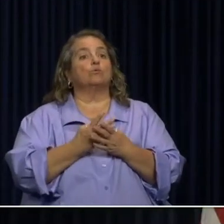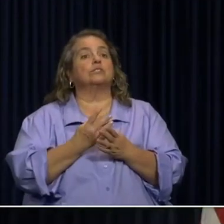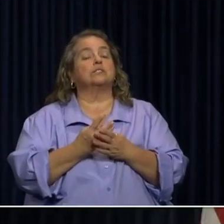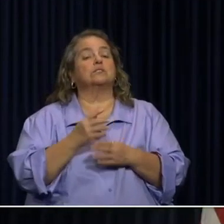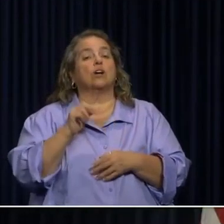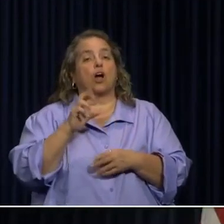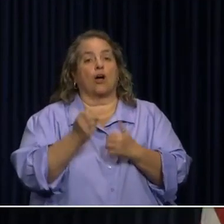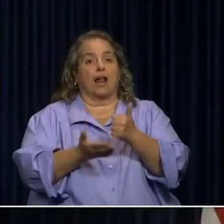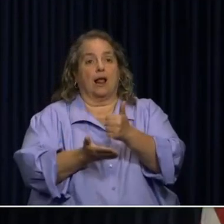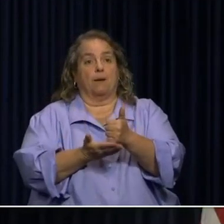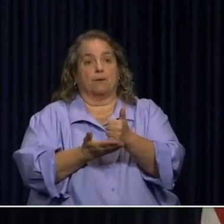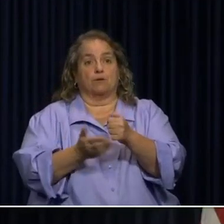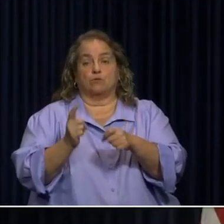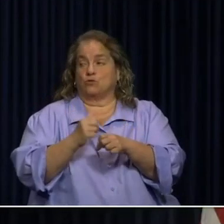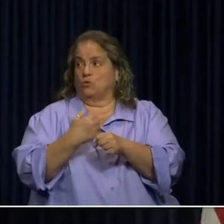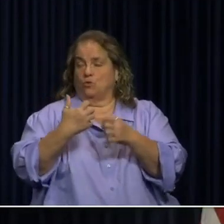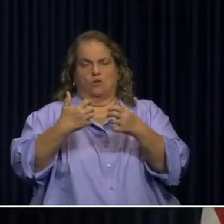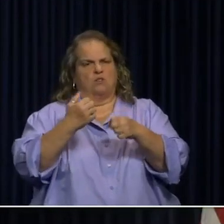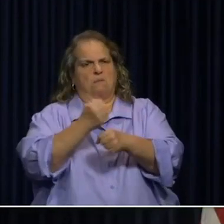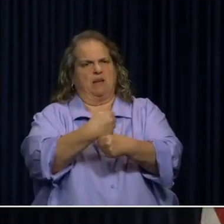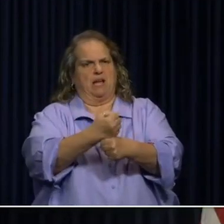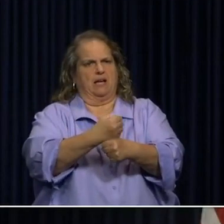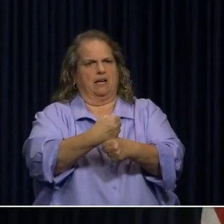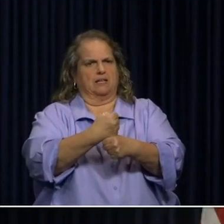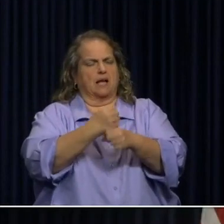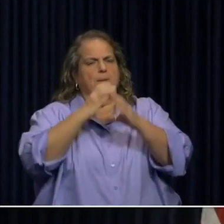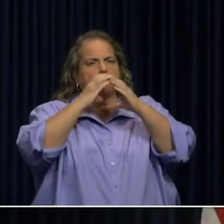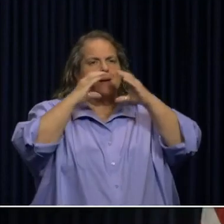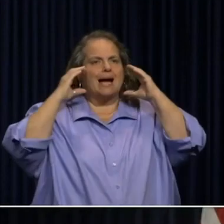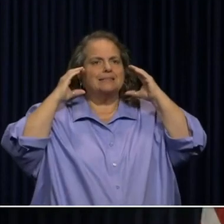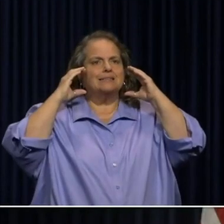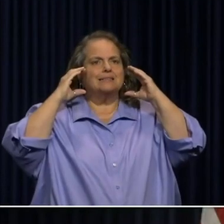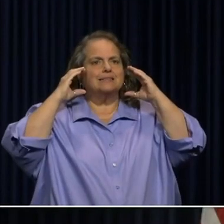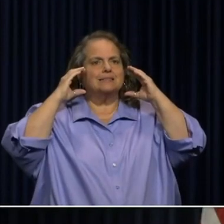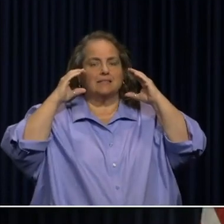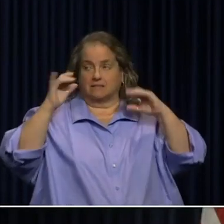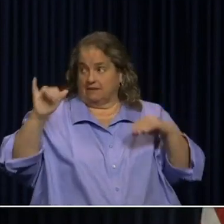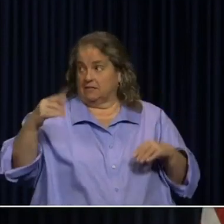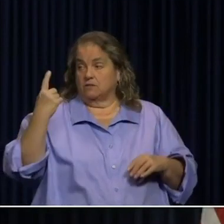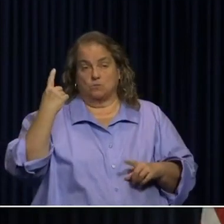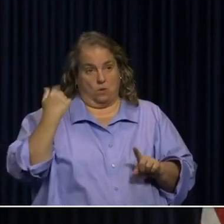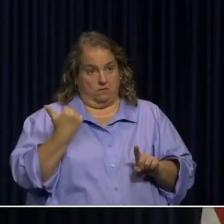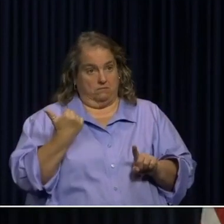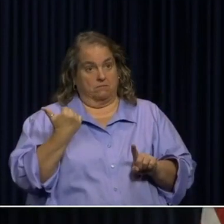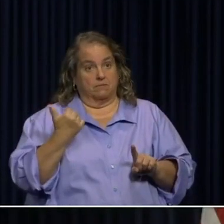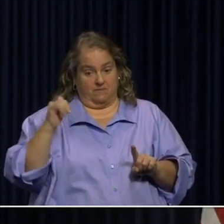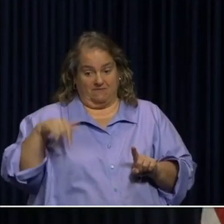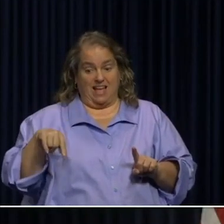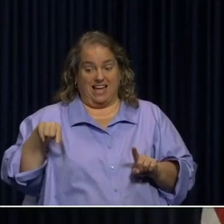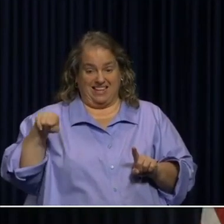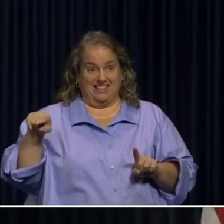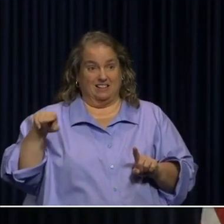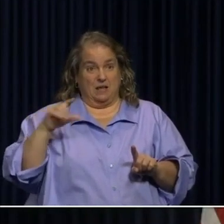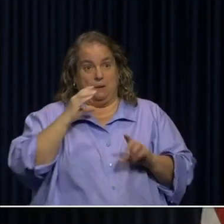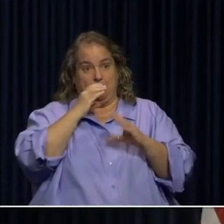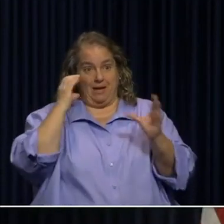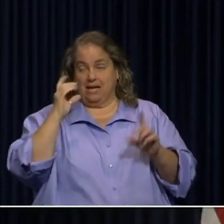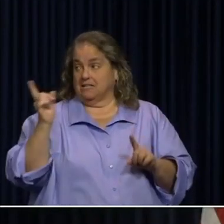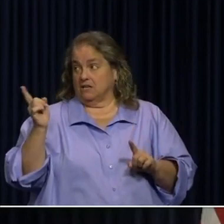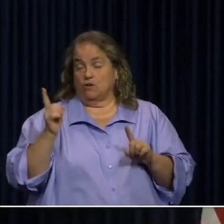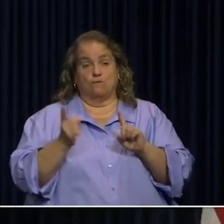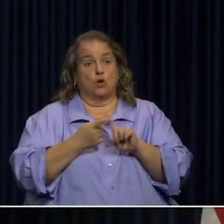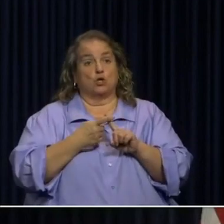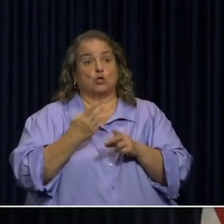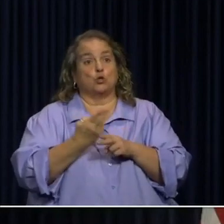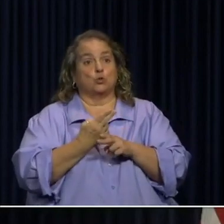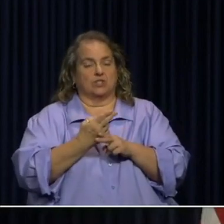are helping to manufacture masks. Here is one that they are doing. The very first use of it is going